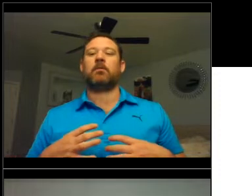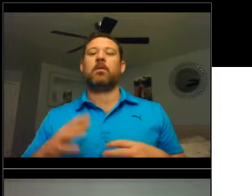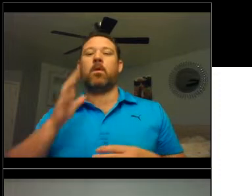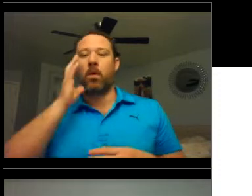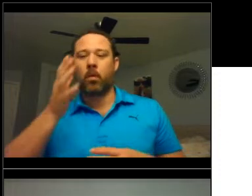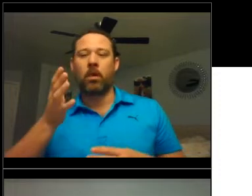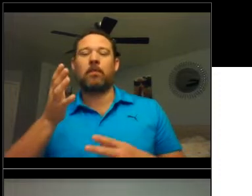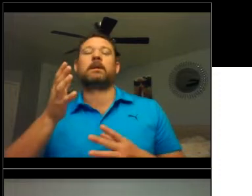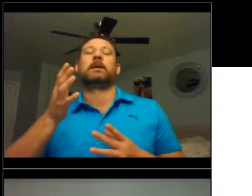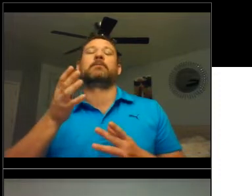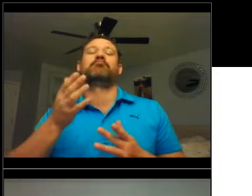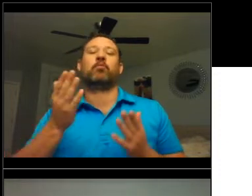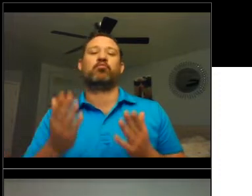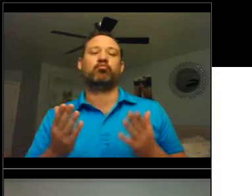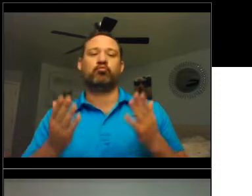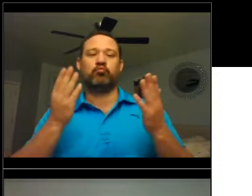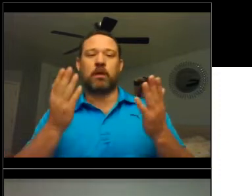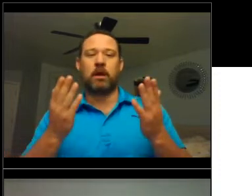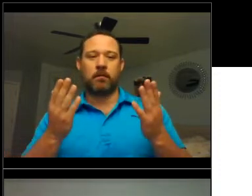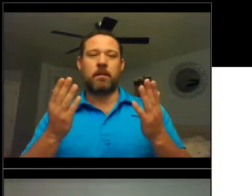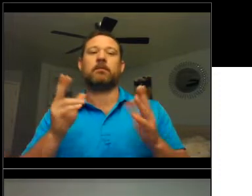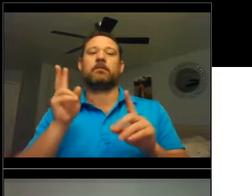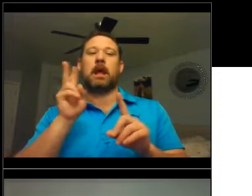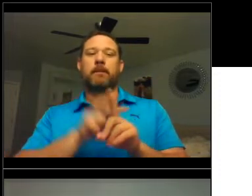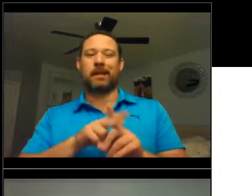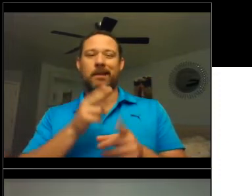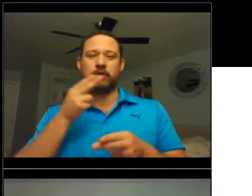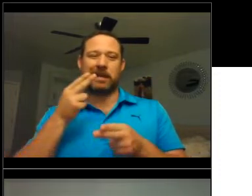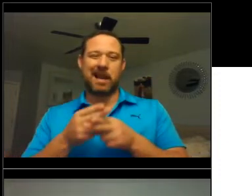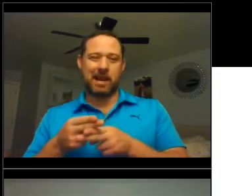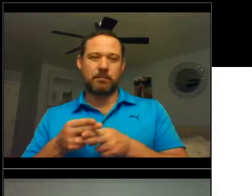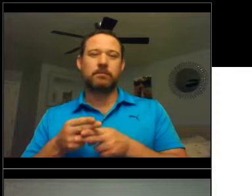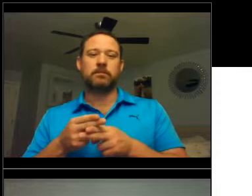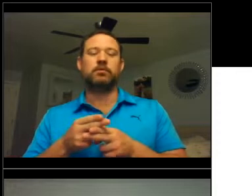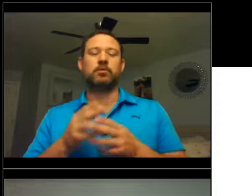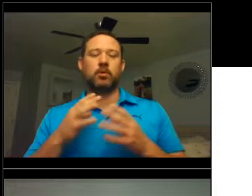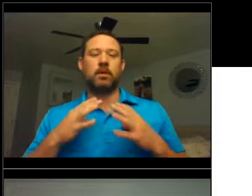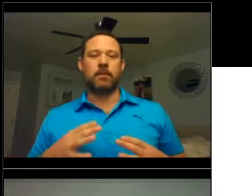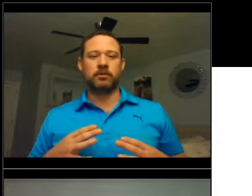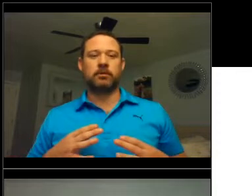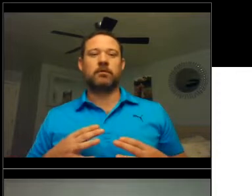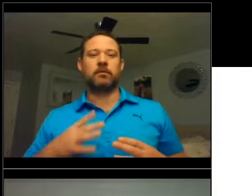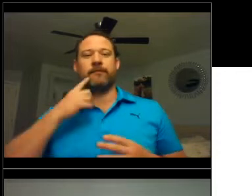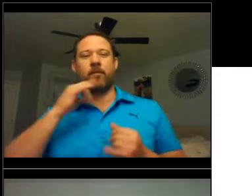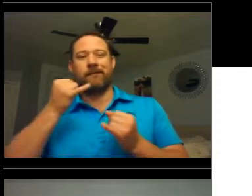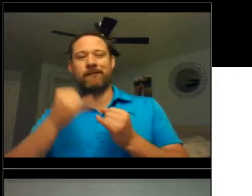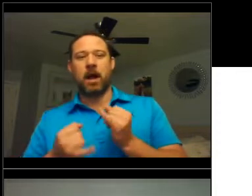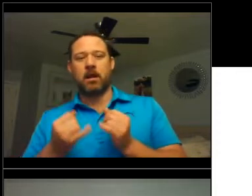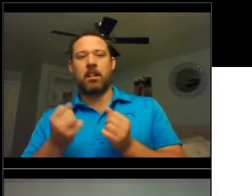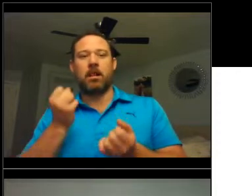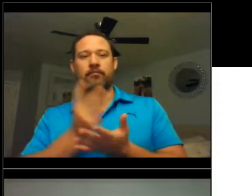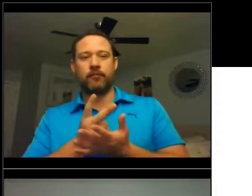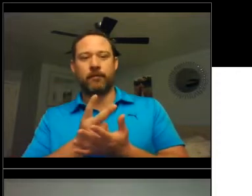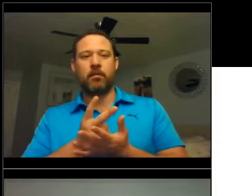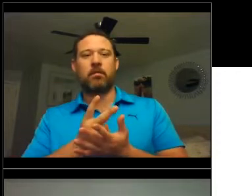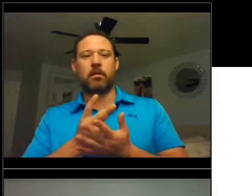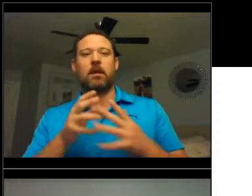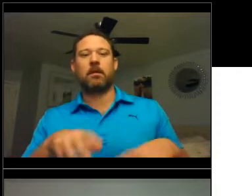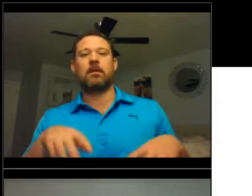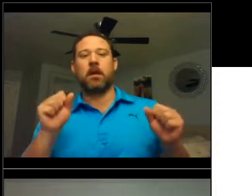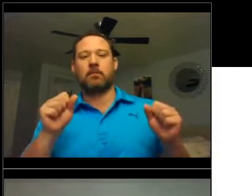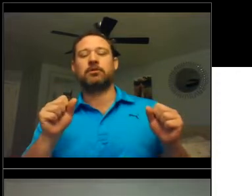taking recommended application names to the Commission for final approval and adoption.